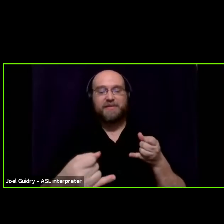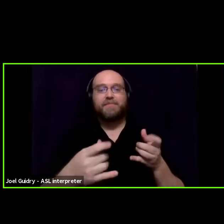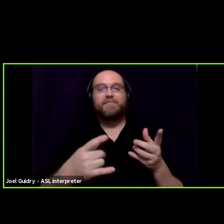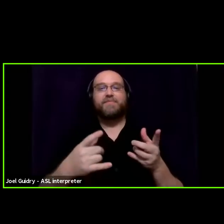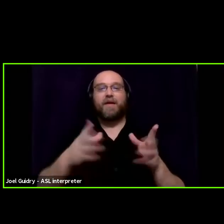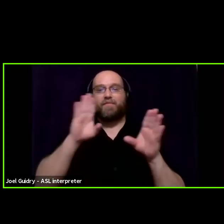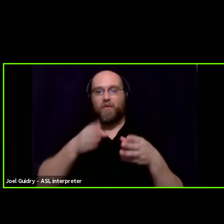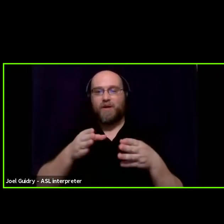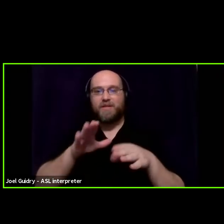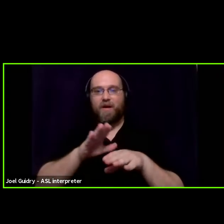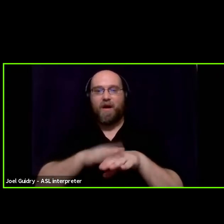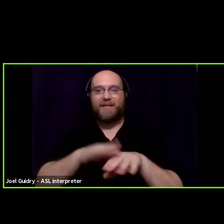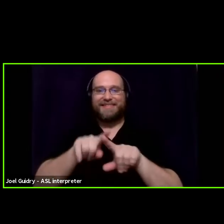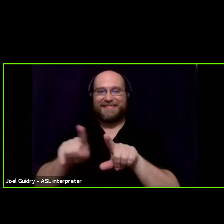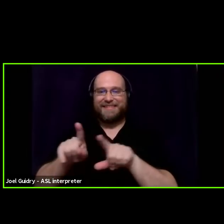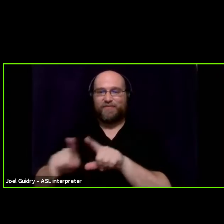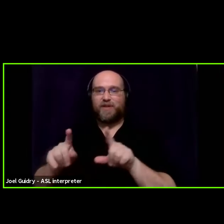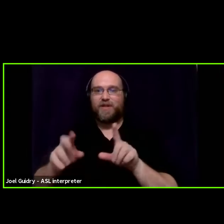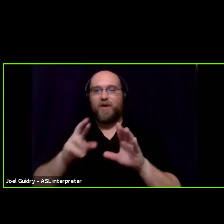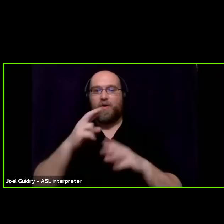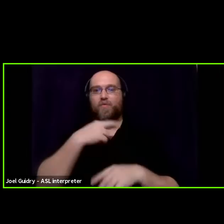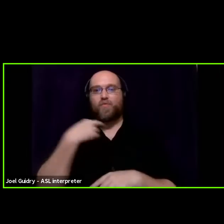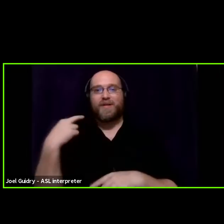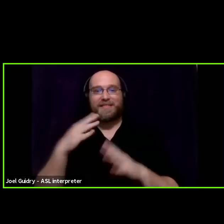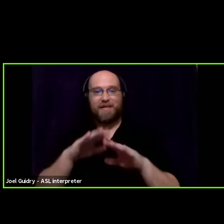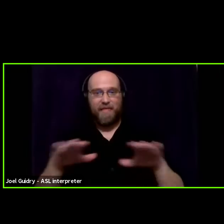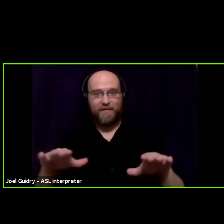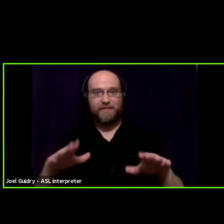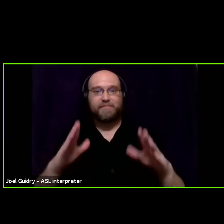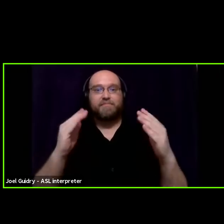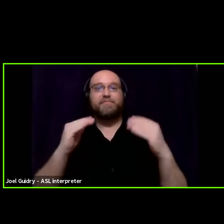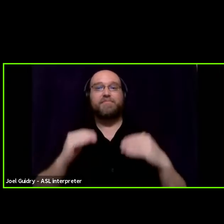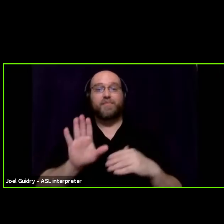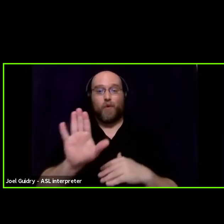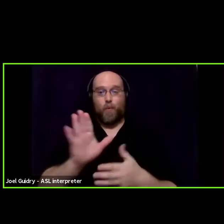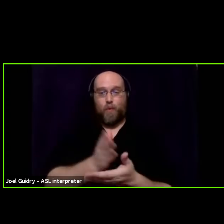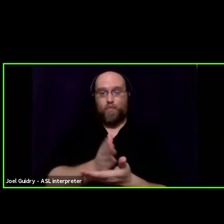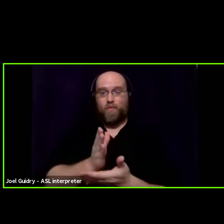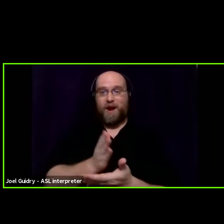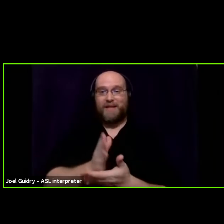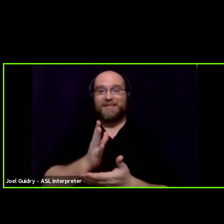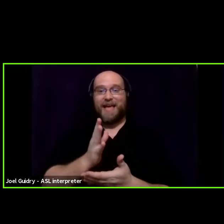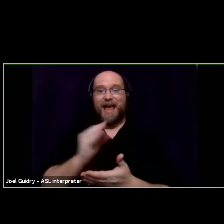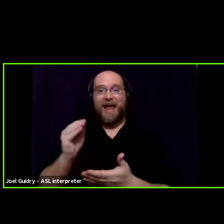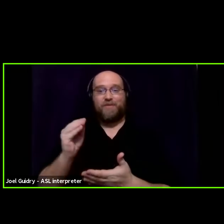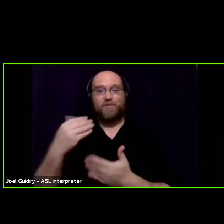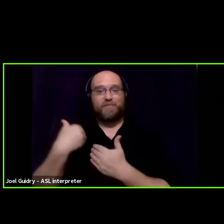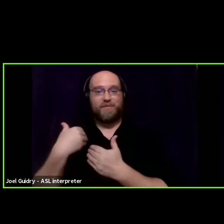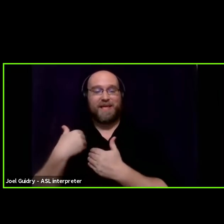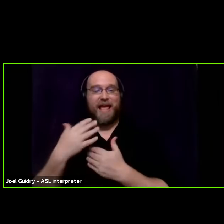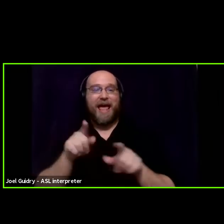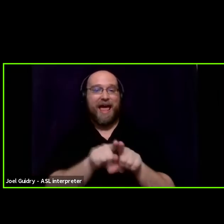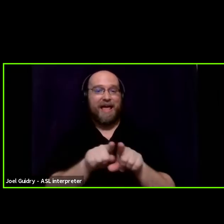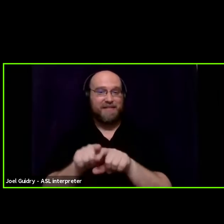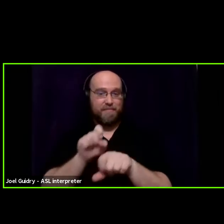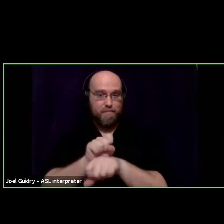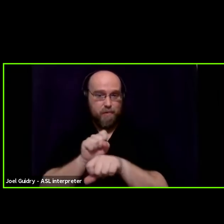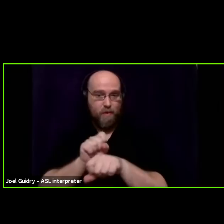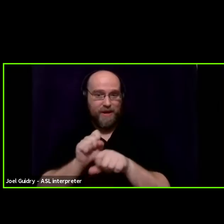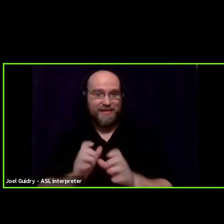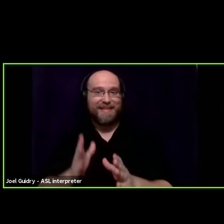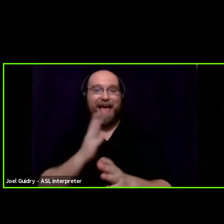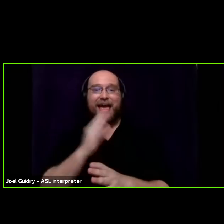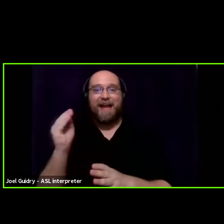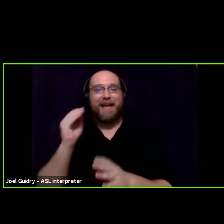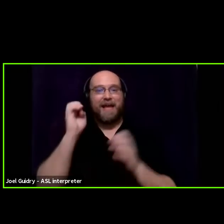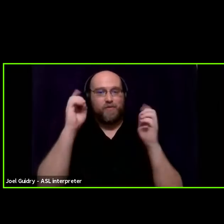some scenarios, your rights and responsibilities as employees and as educators, and the role that your local union is